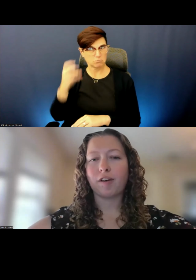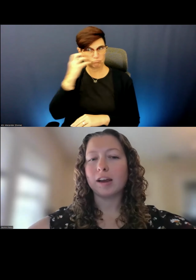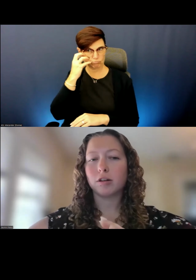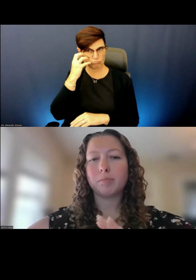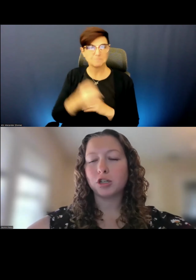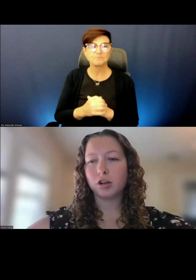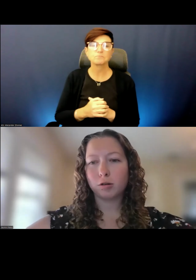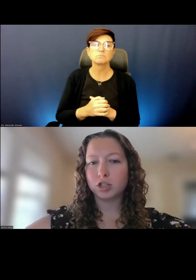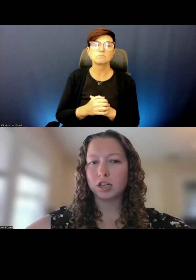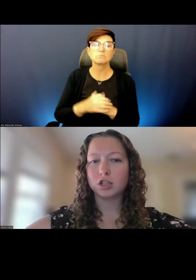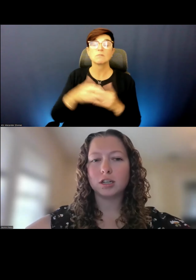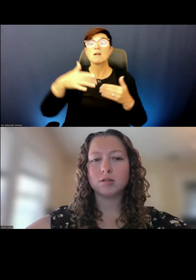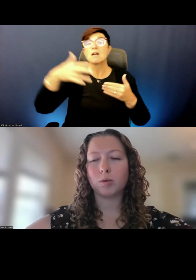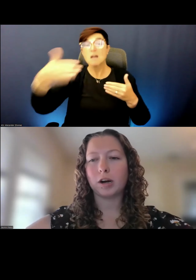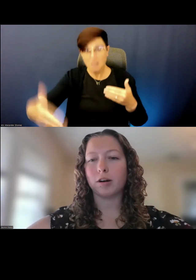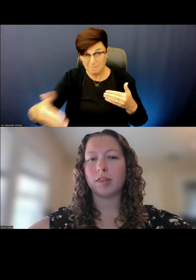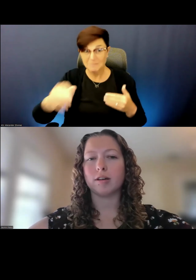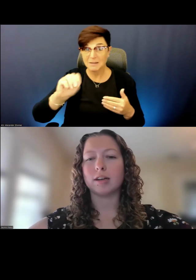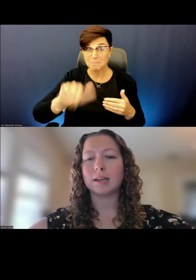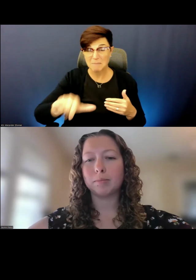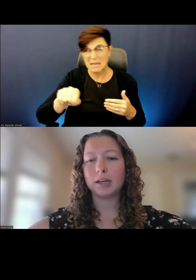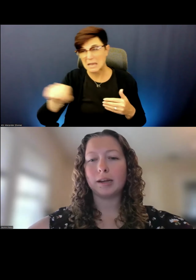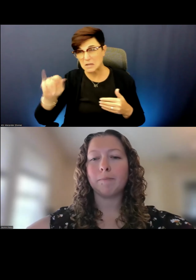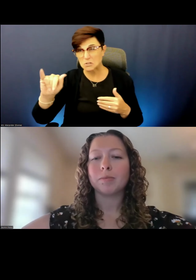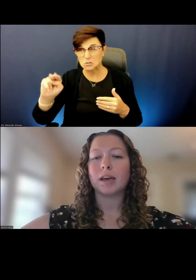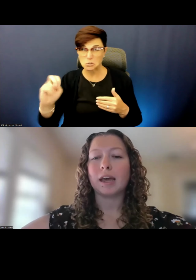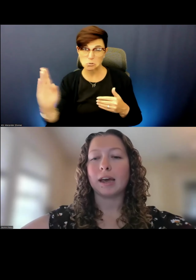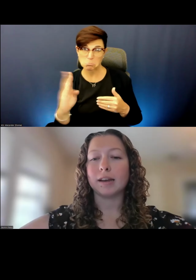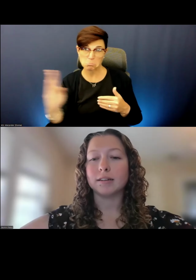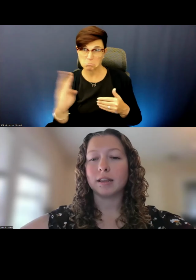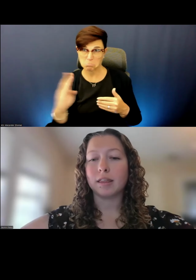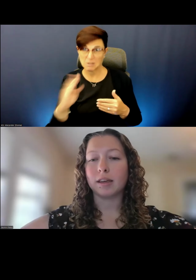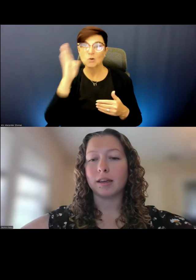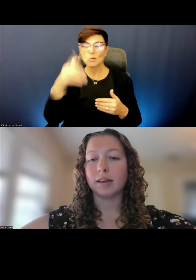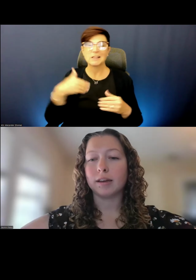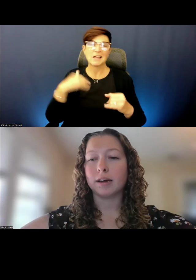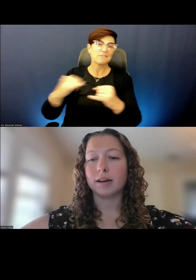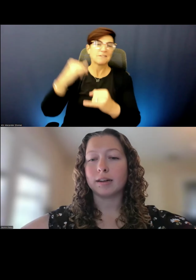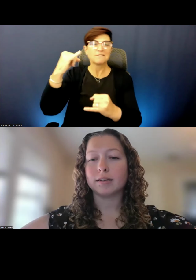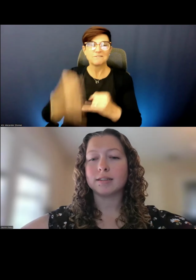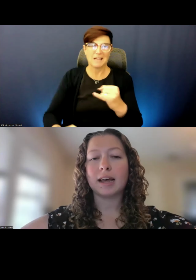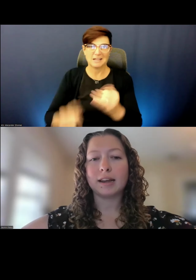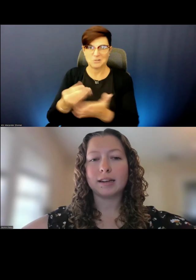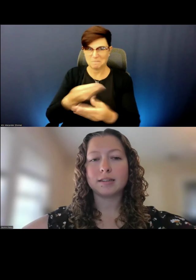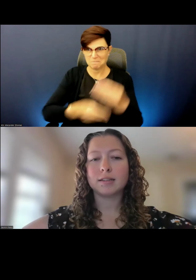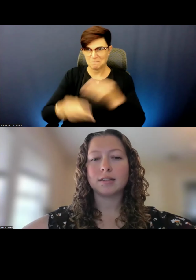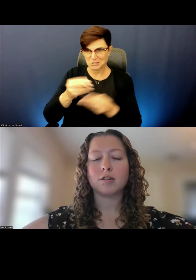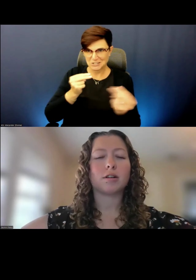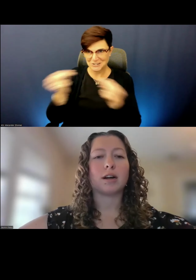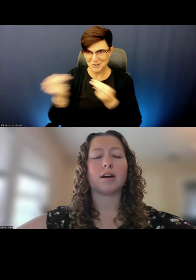the final budget negotiations, where the Assembly and the